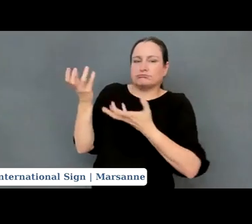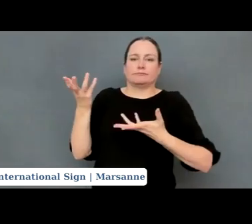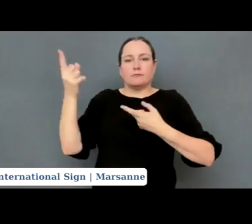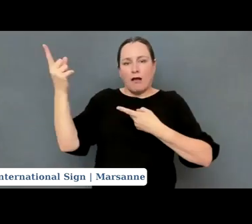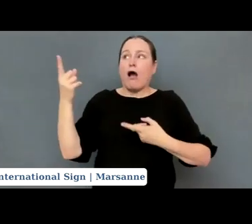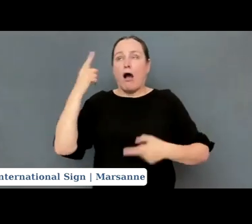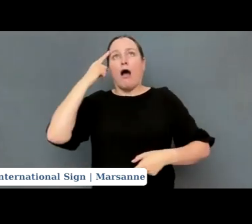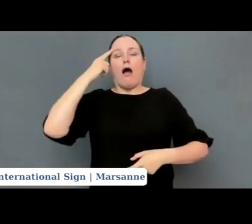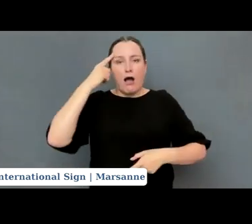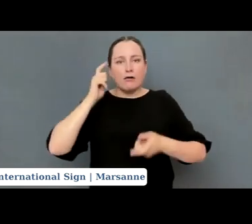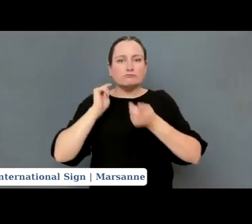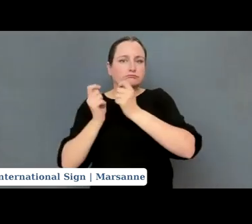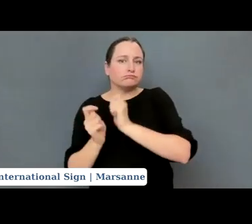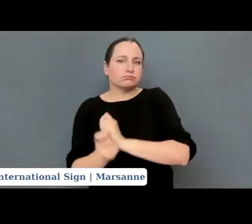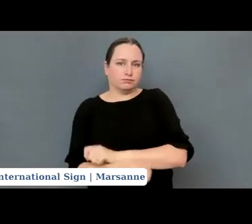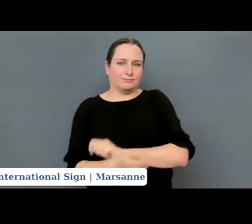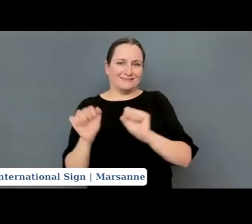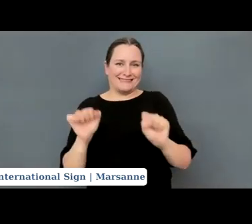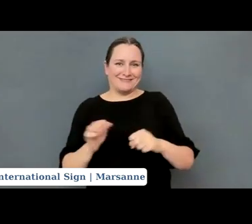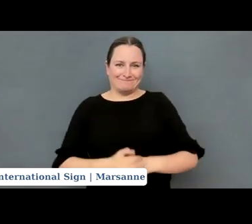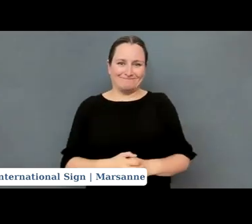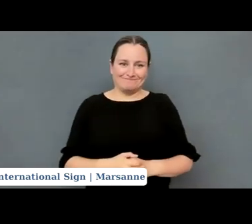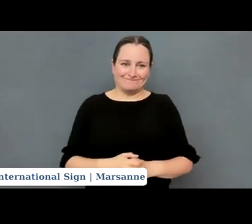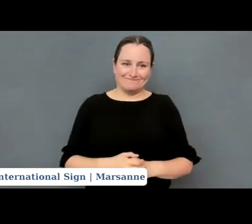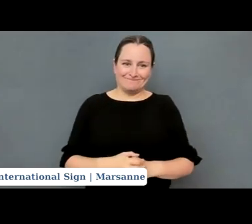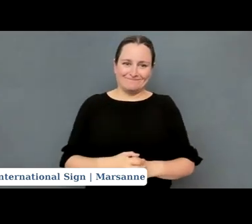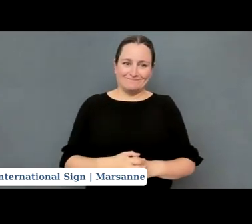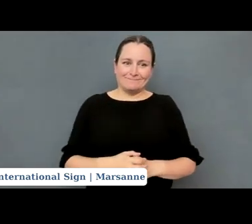But also there is a dialogue space